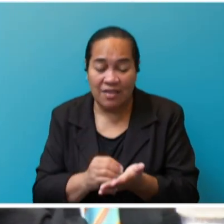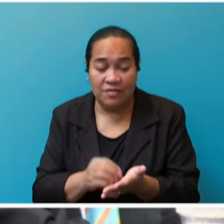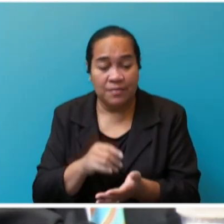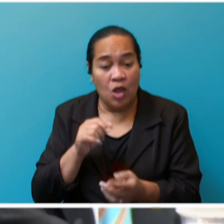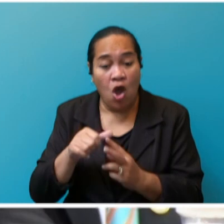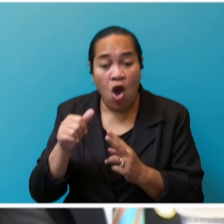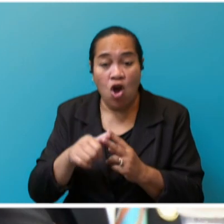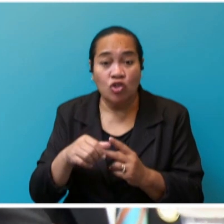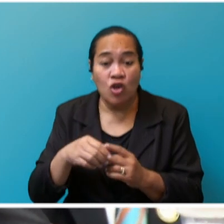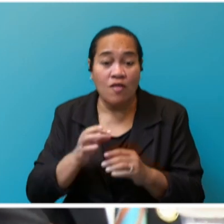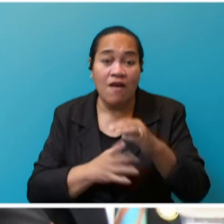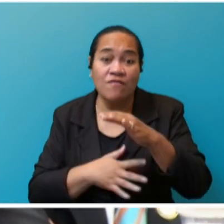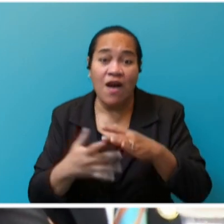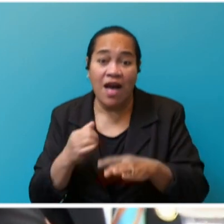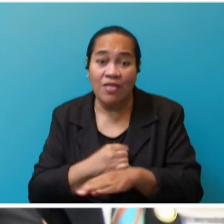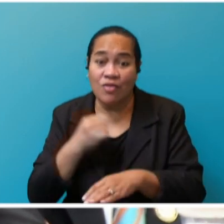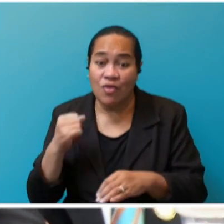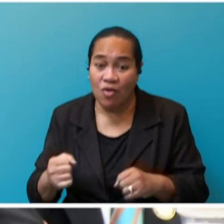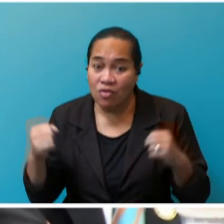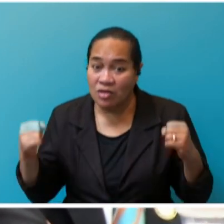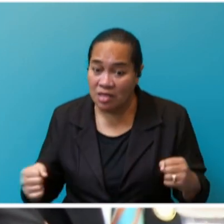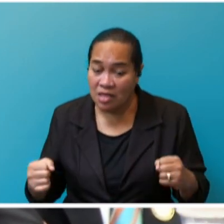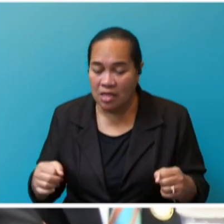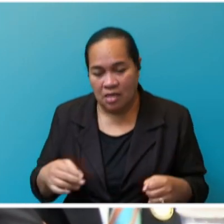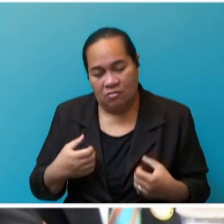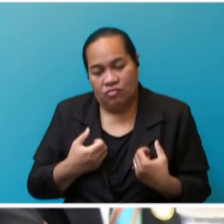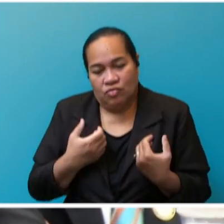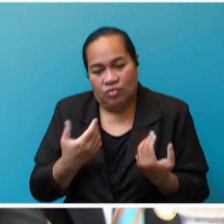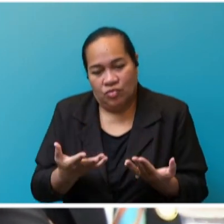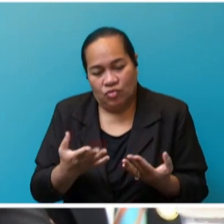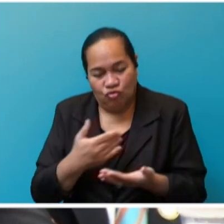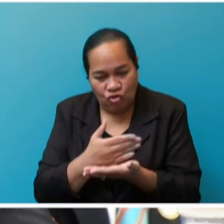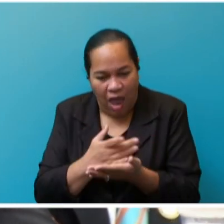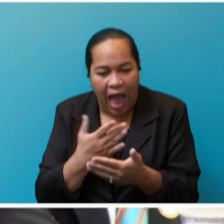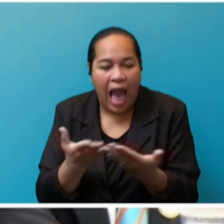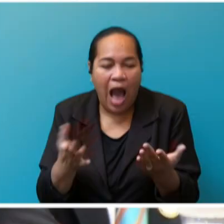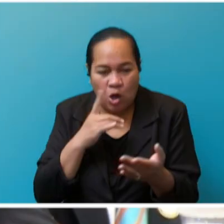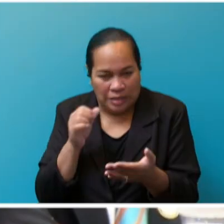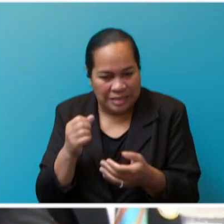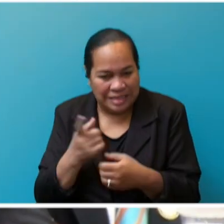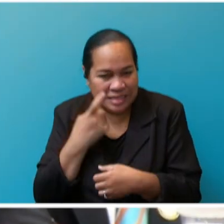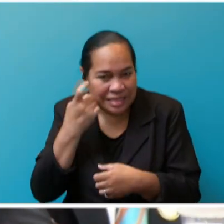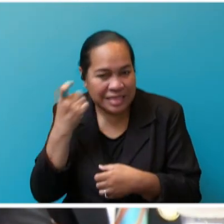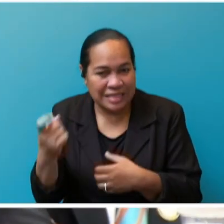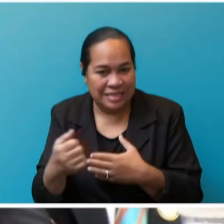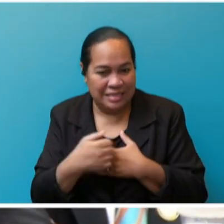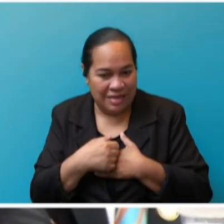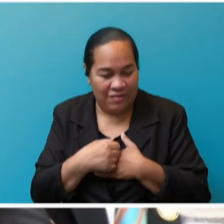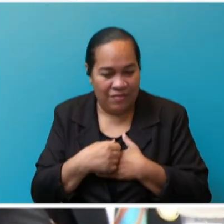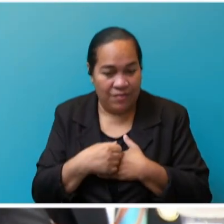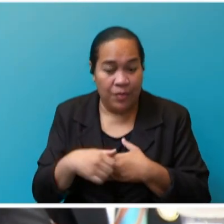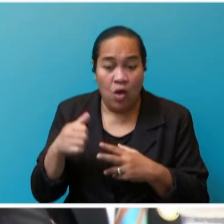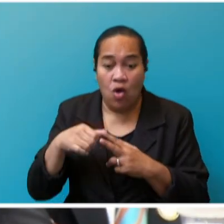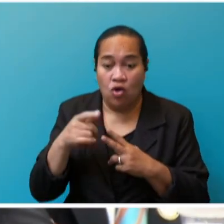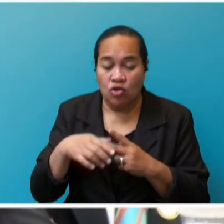also there and provided drills and tips for prevention of fires in homes. More importantly, it fostered inclusive